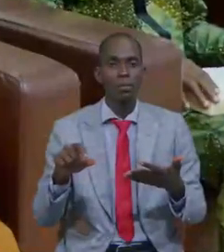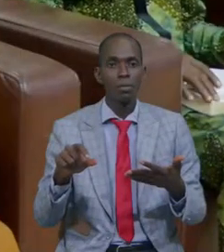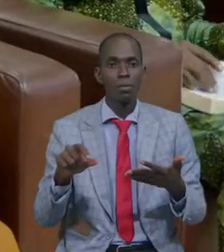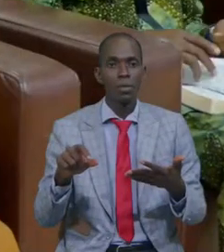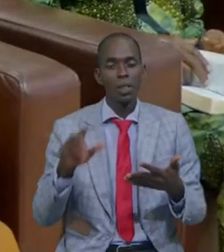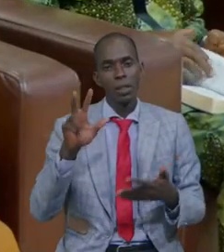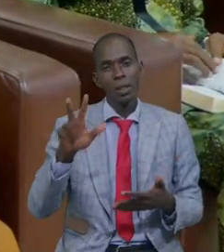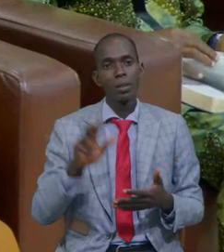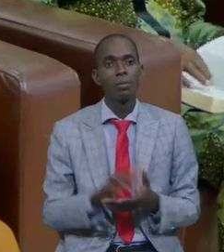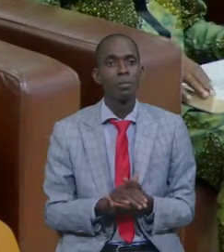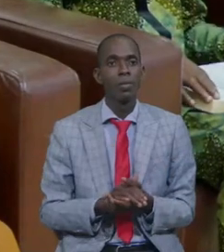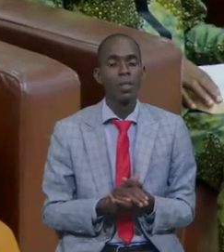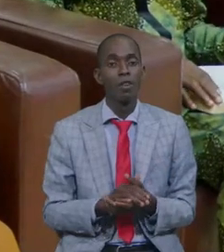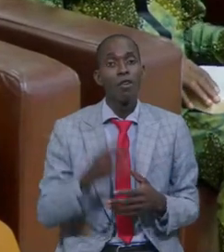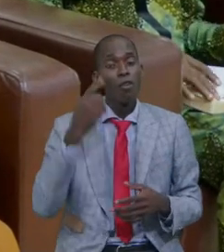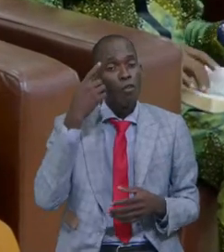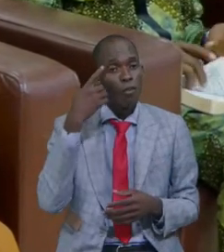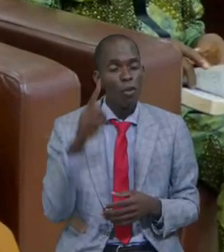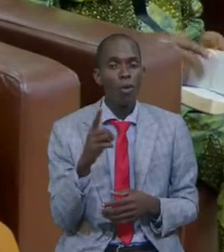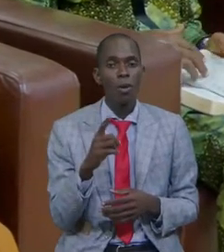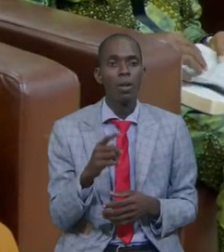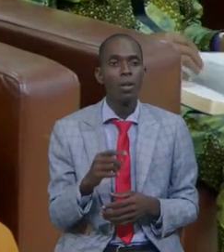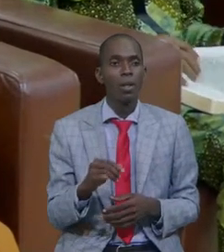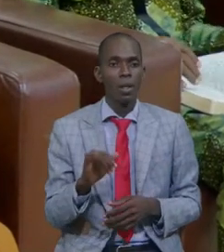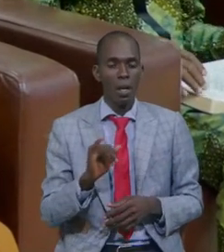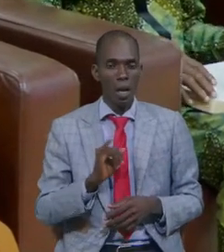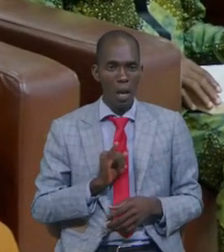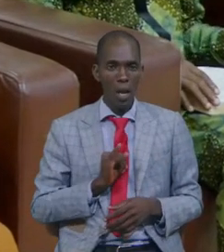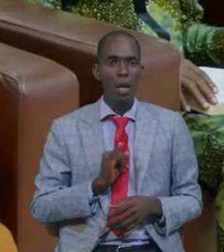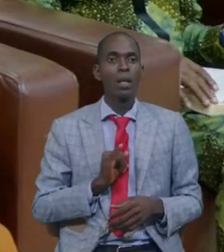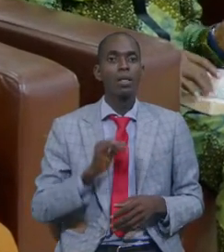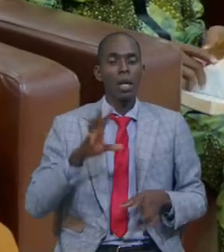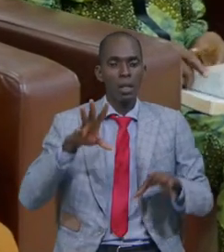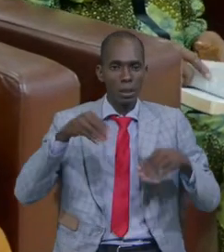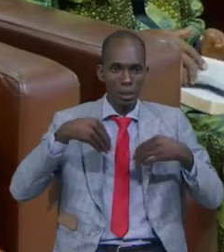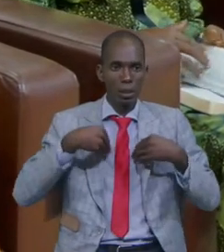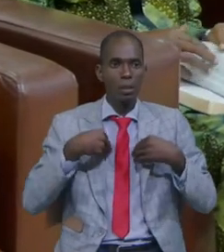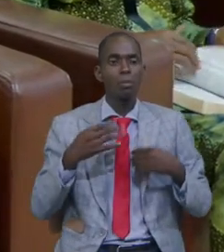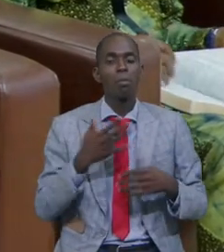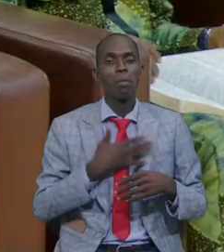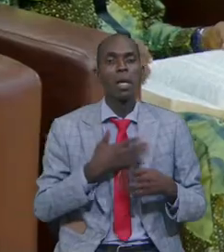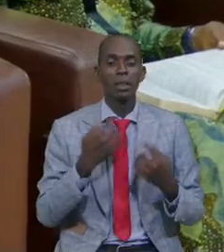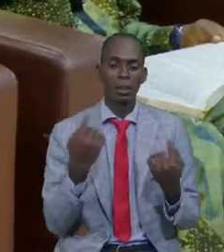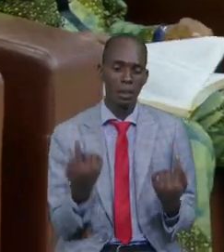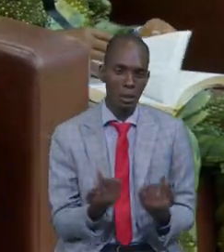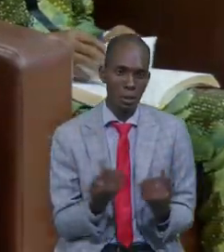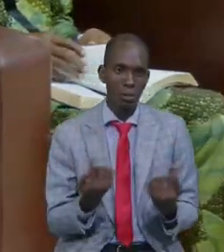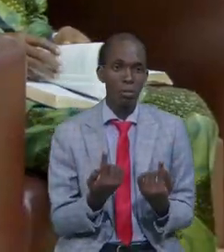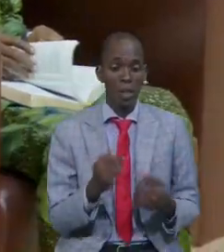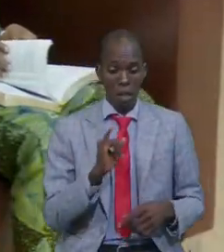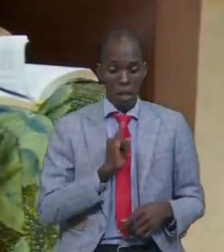at verse 3. For I acknowledge my transgression. Look at David.